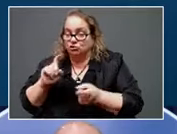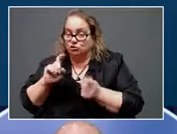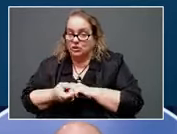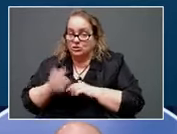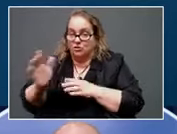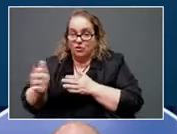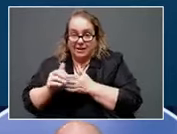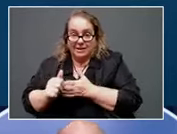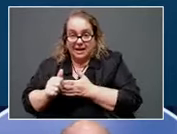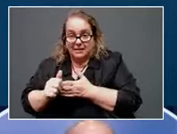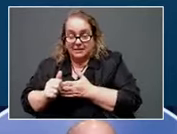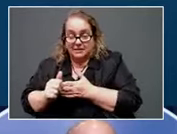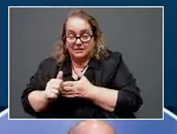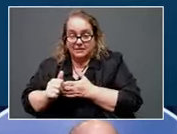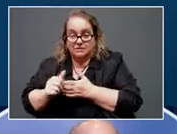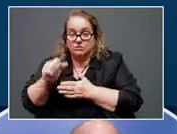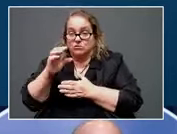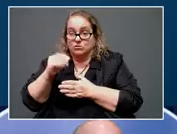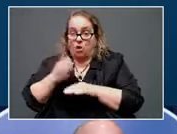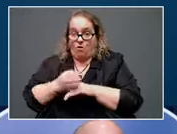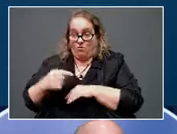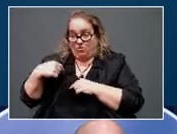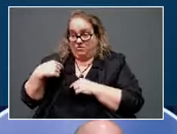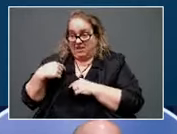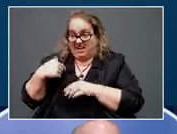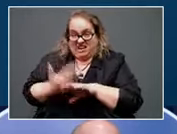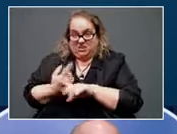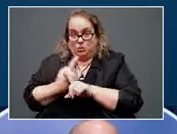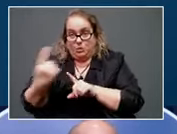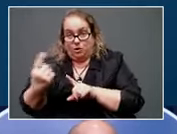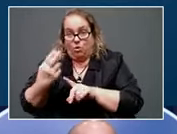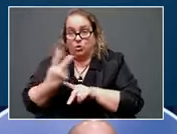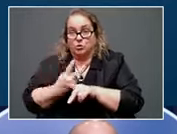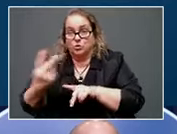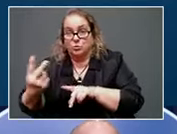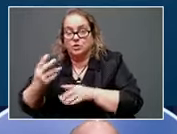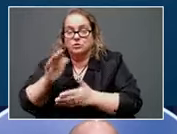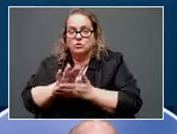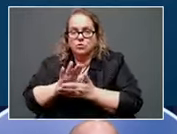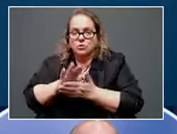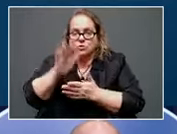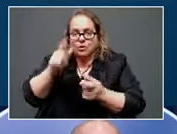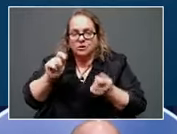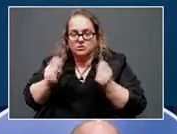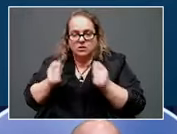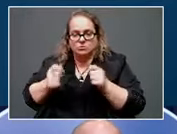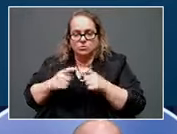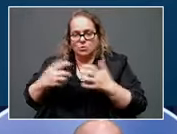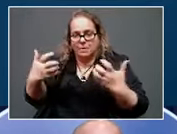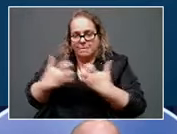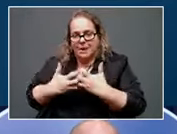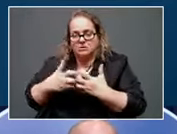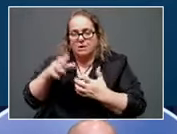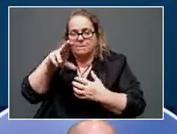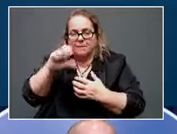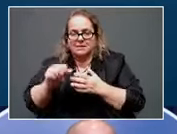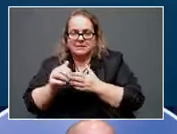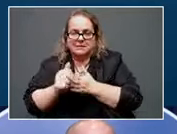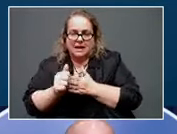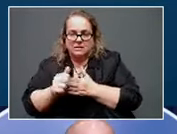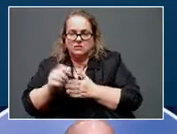so over this next week or two, schools will be adjusting to match the bus guidance to whatever they're doing